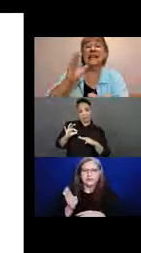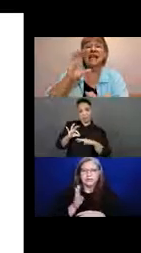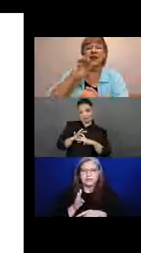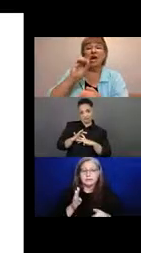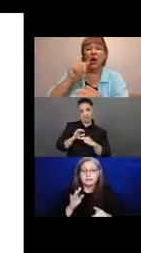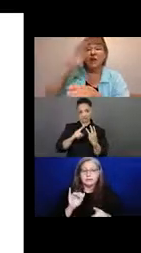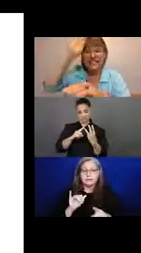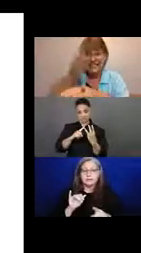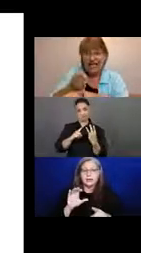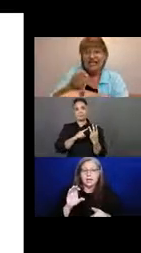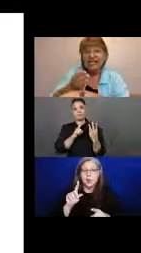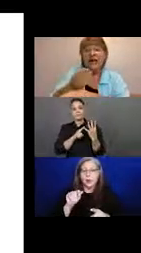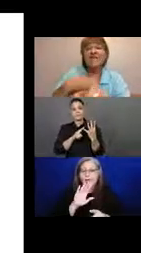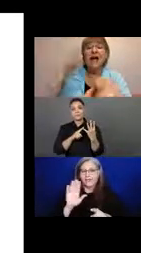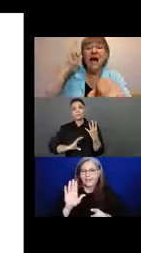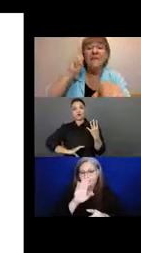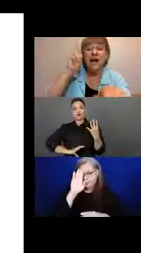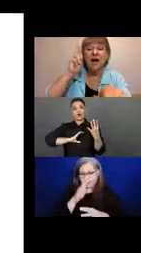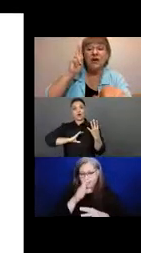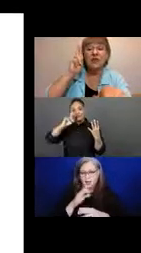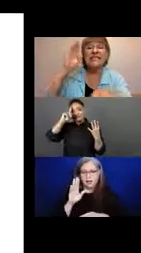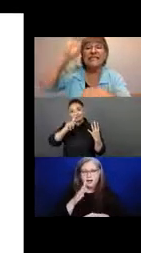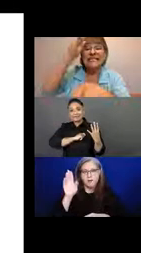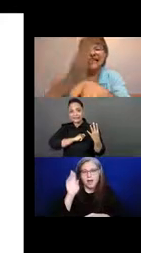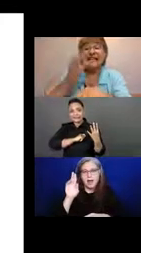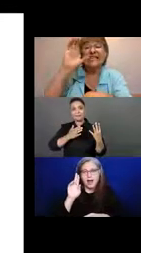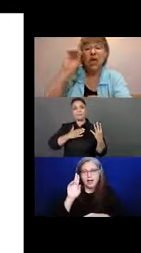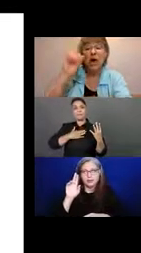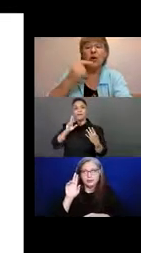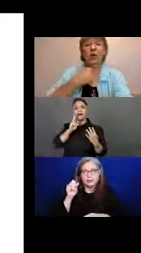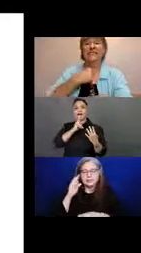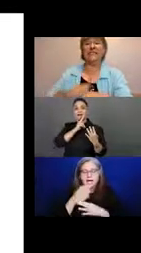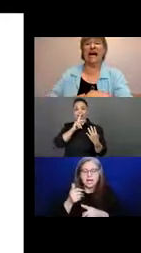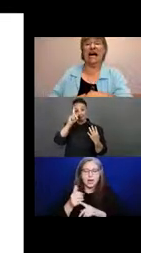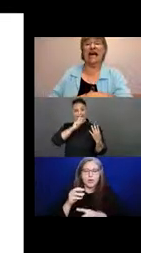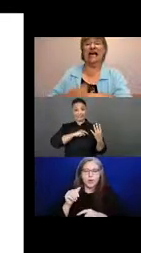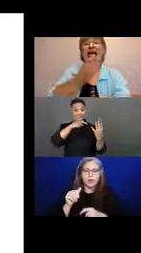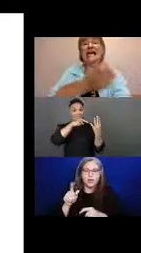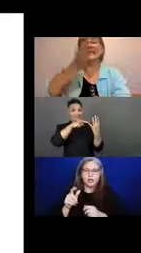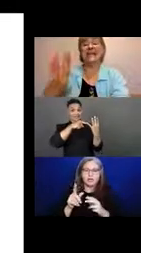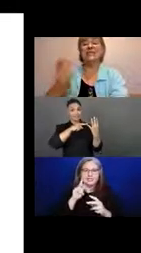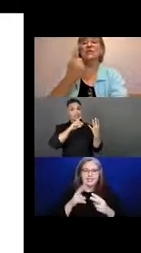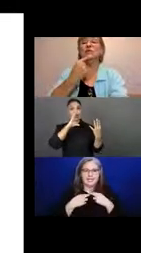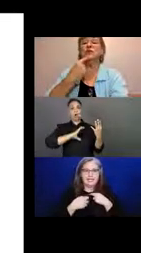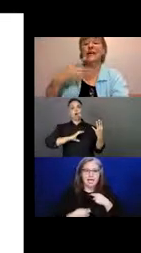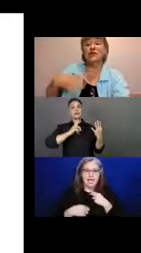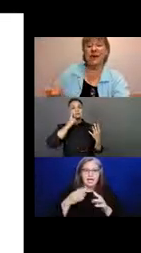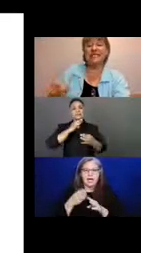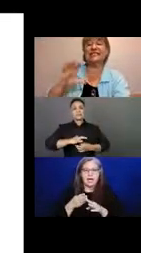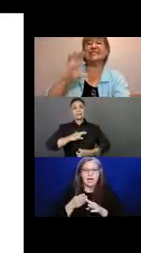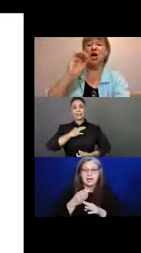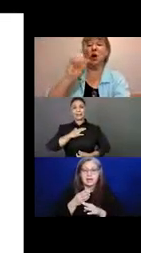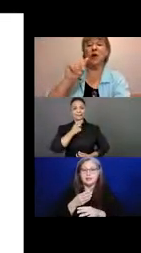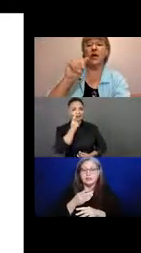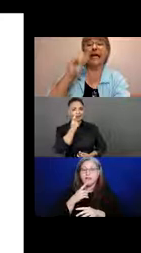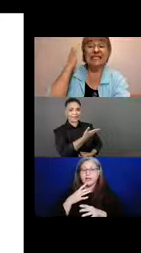is the Coda son. My uncle's son is a Coda with the tie. Next to the red dress